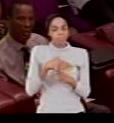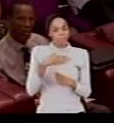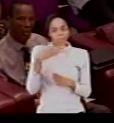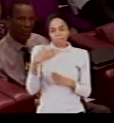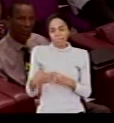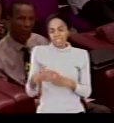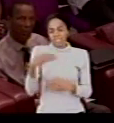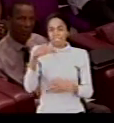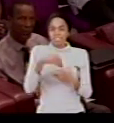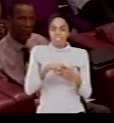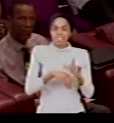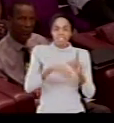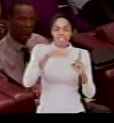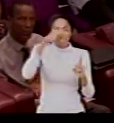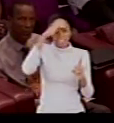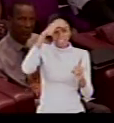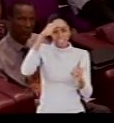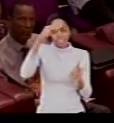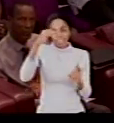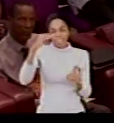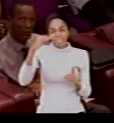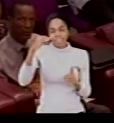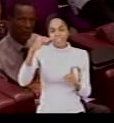am complete in